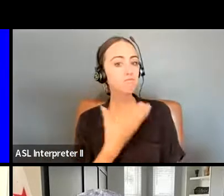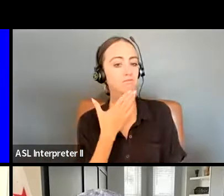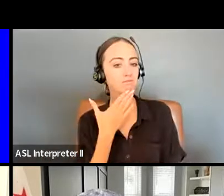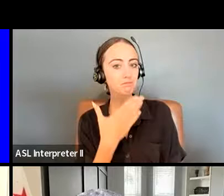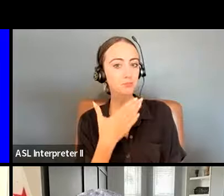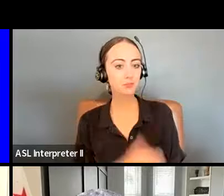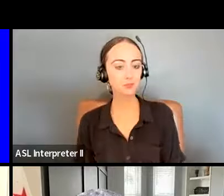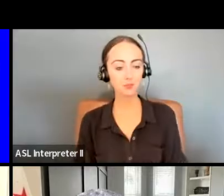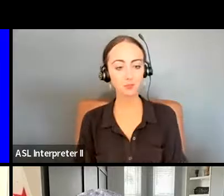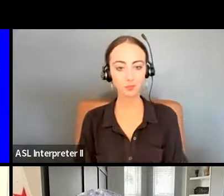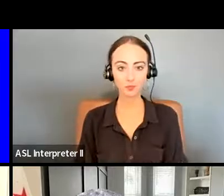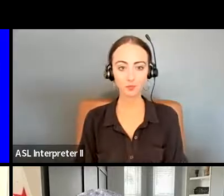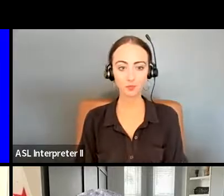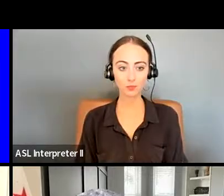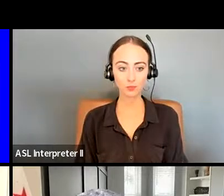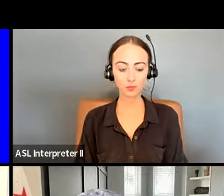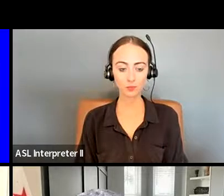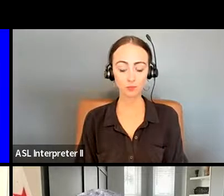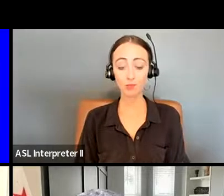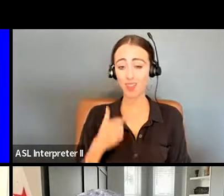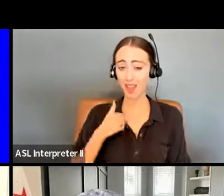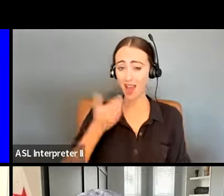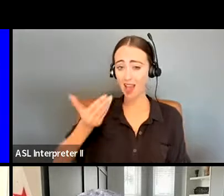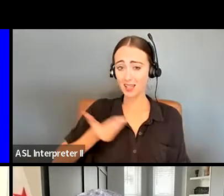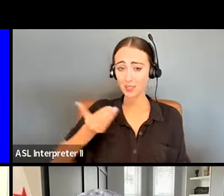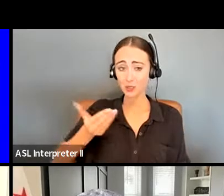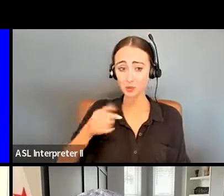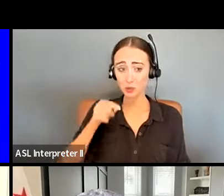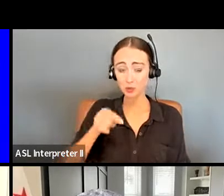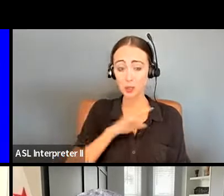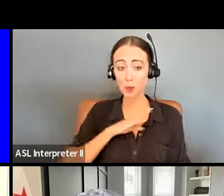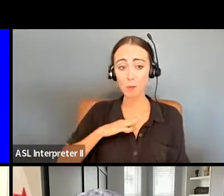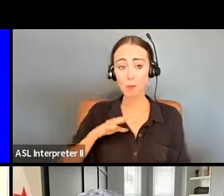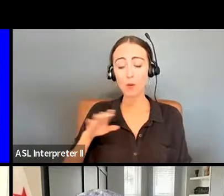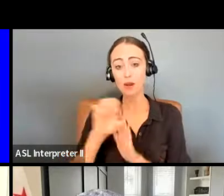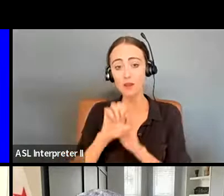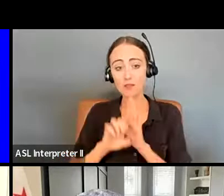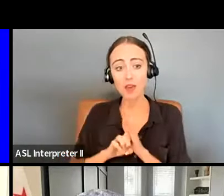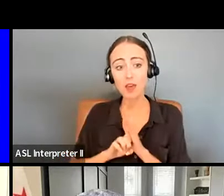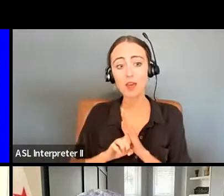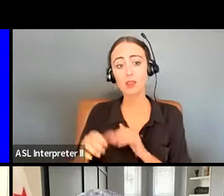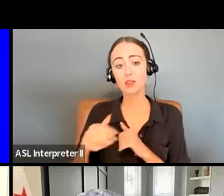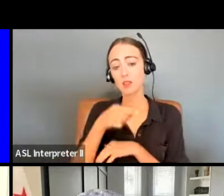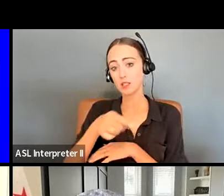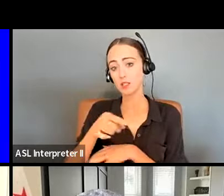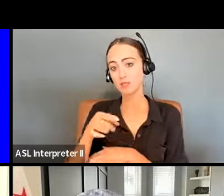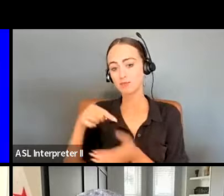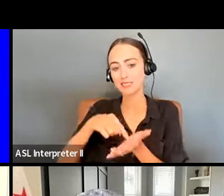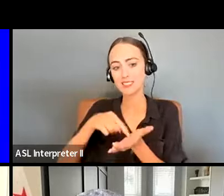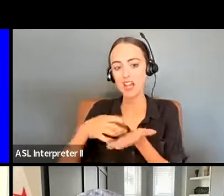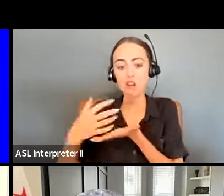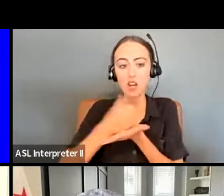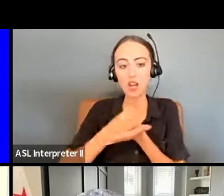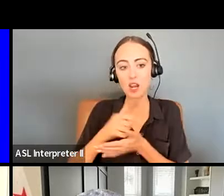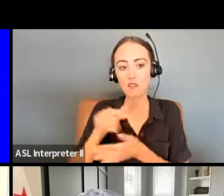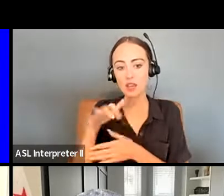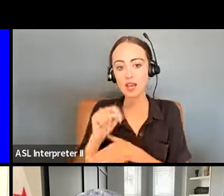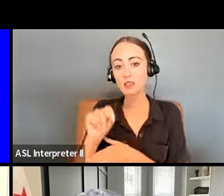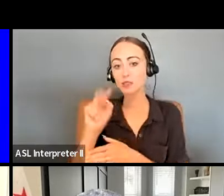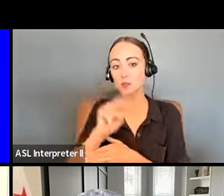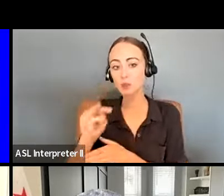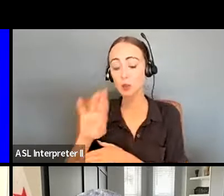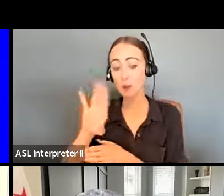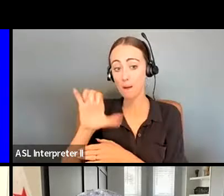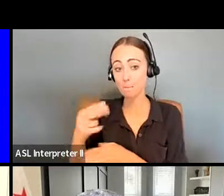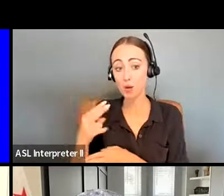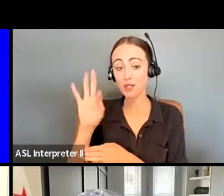Chairman. I introduced the Board of Ethics and Government Accountability Delinquent Debt Recovery Amendment Act of 2022 on